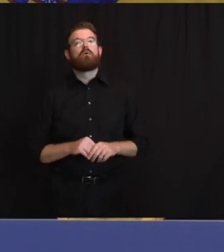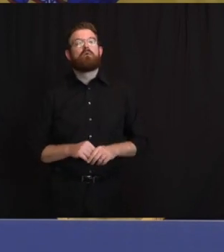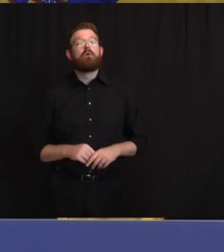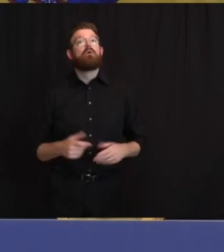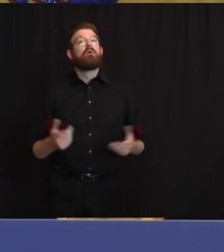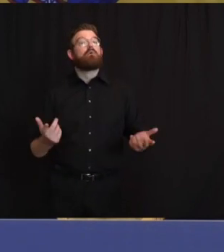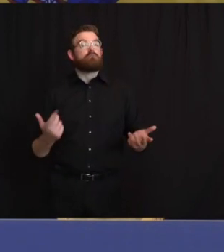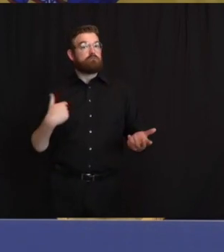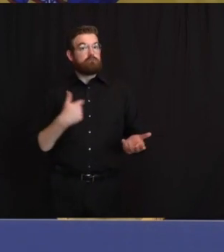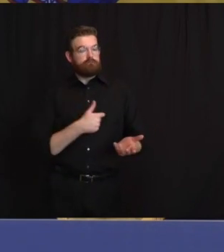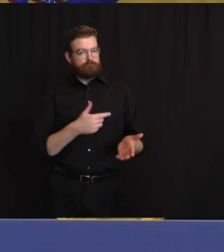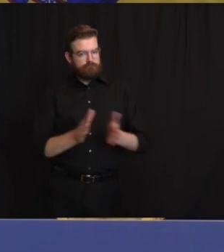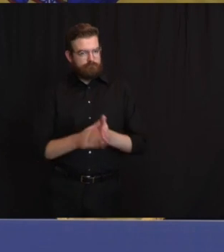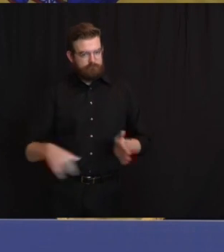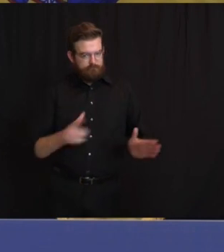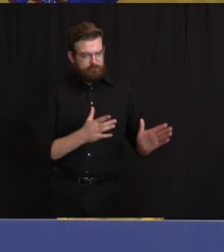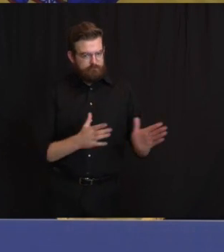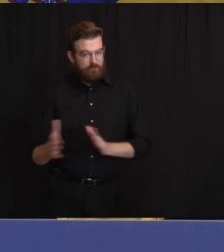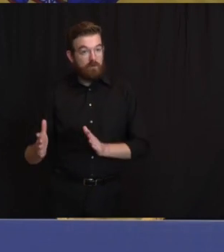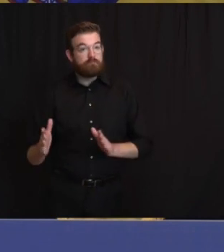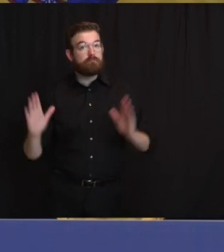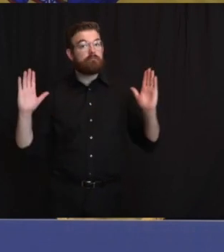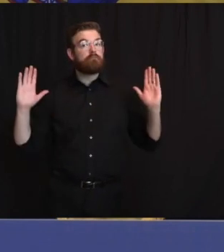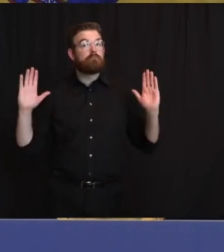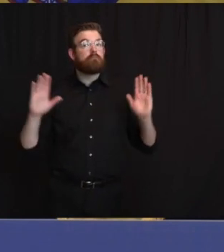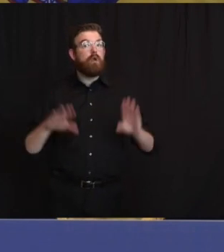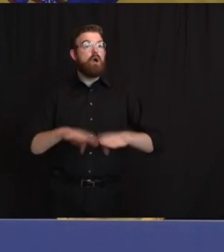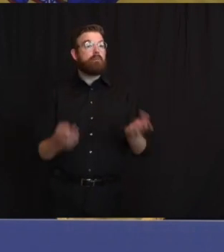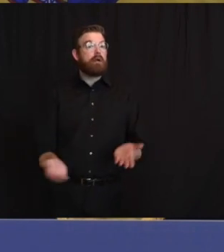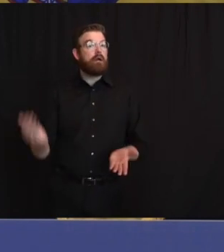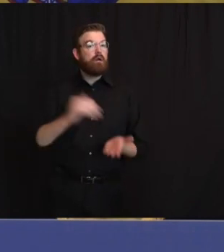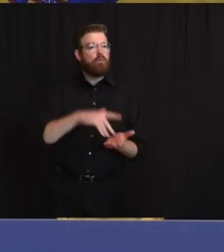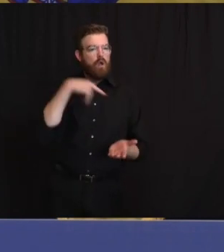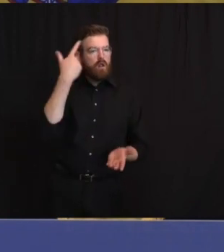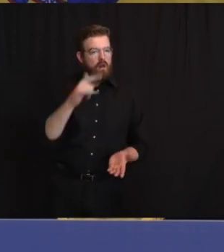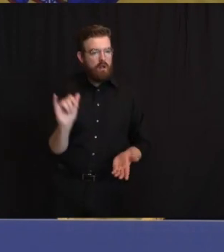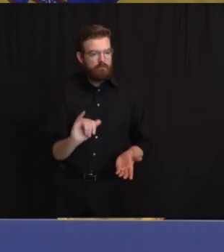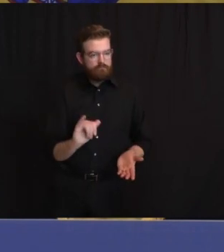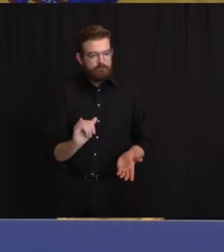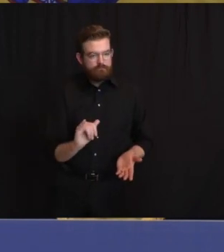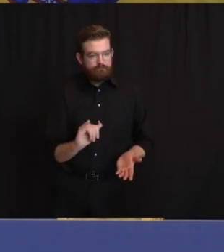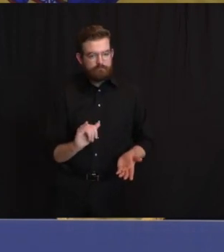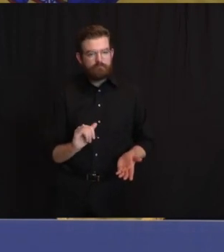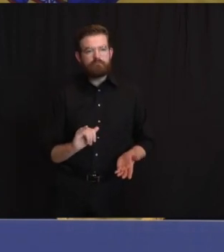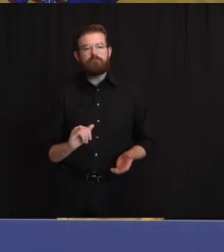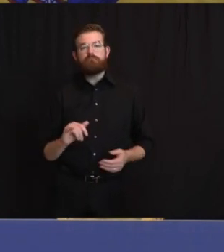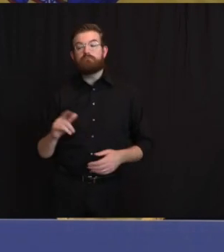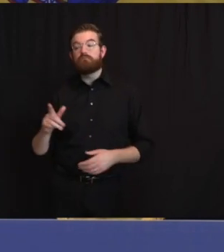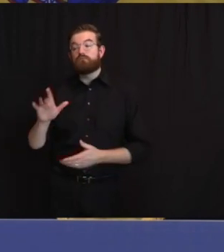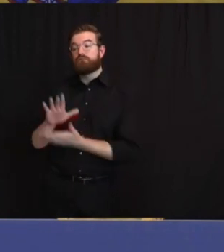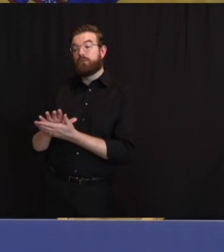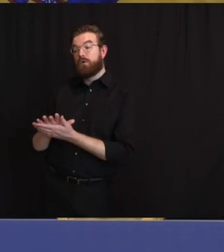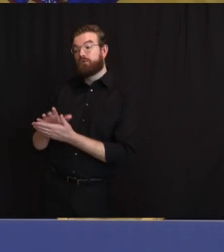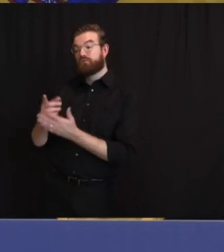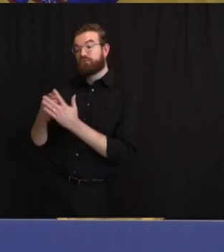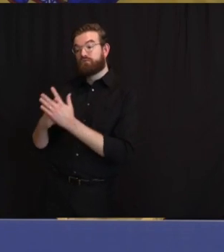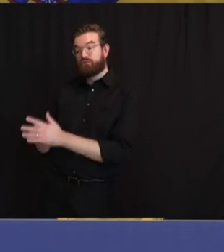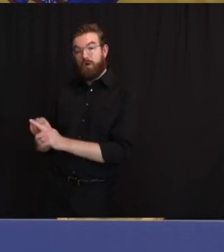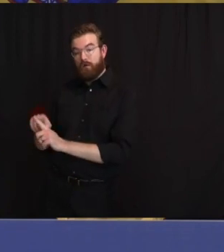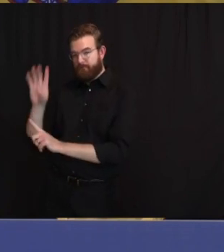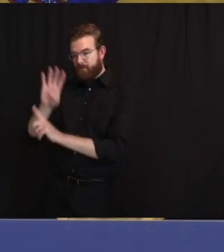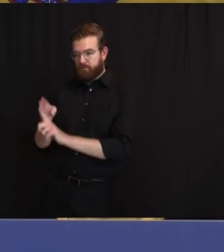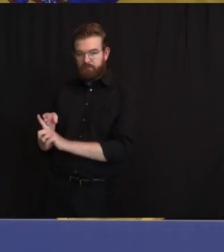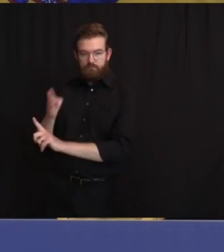believe, have to submit that plan 4 weeks before whenever the go date is, and also make that